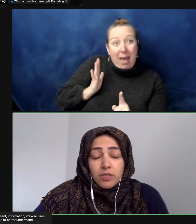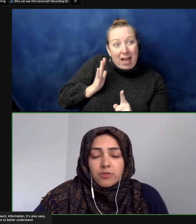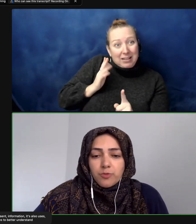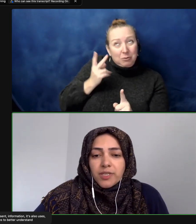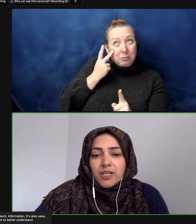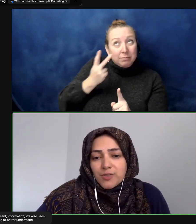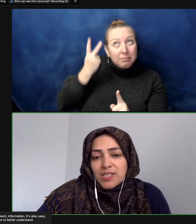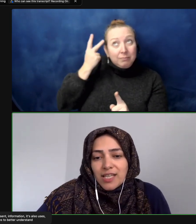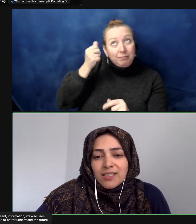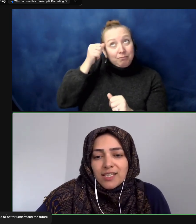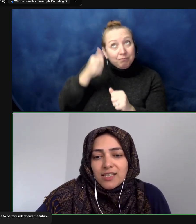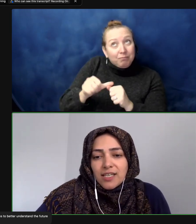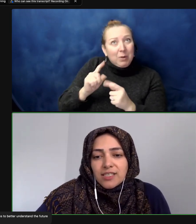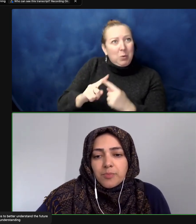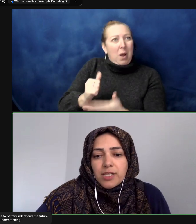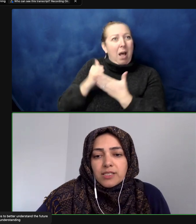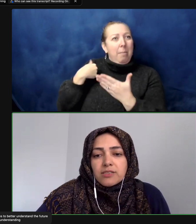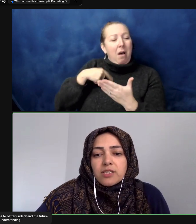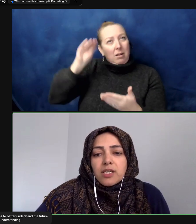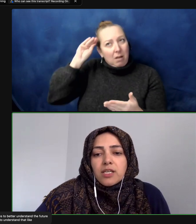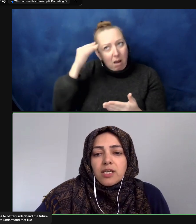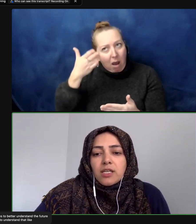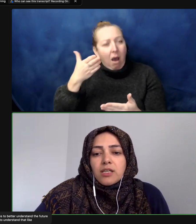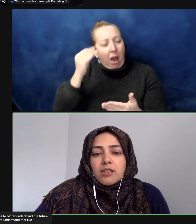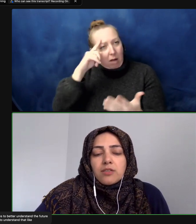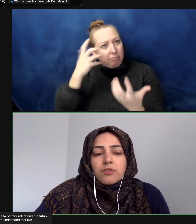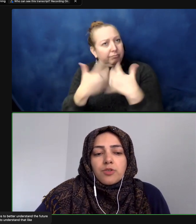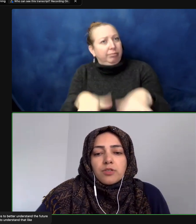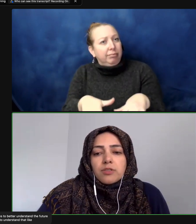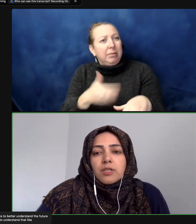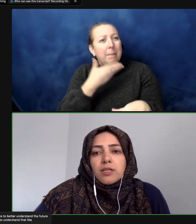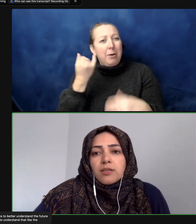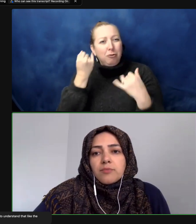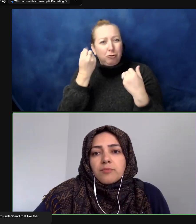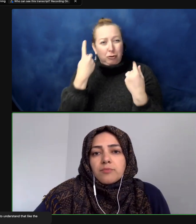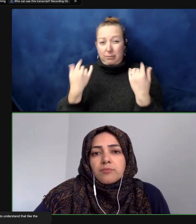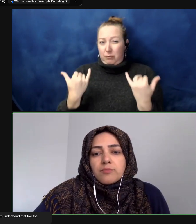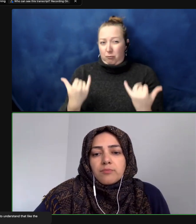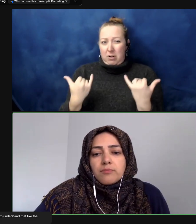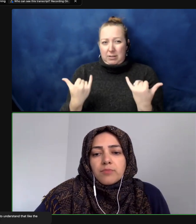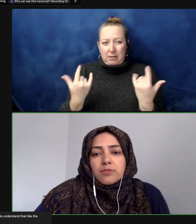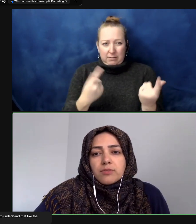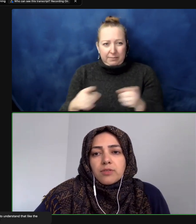So to better understand the present.